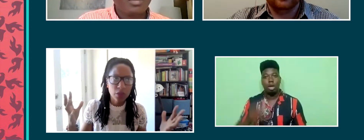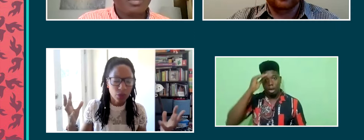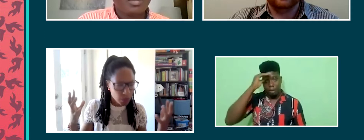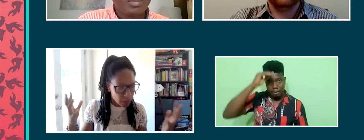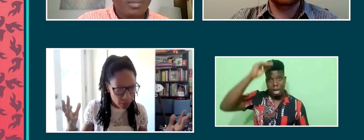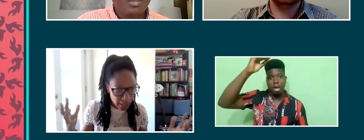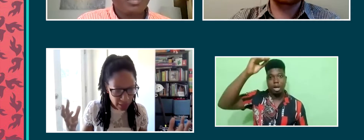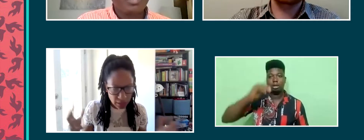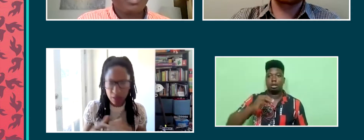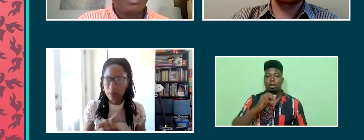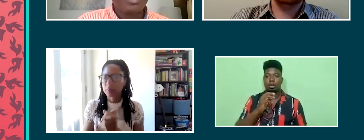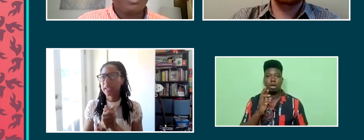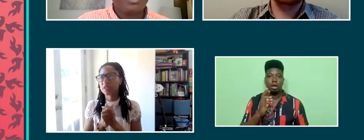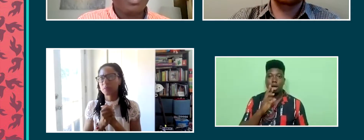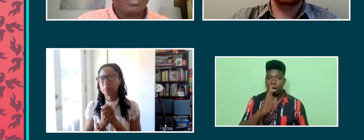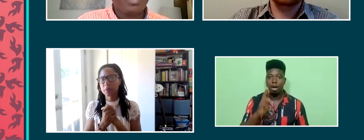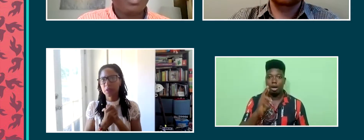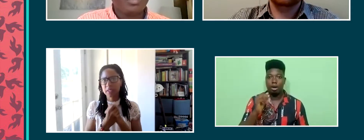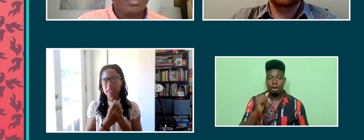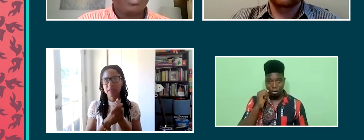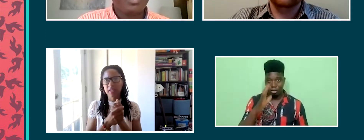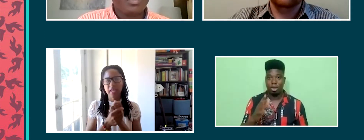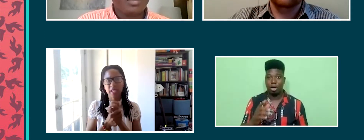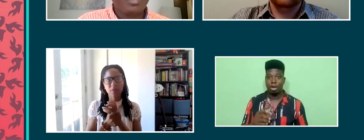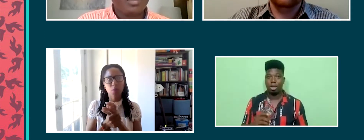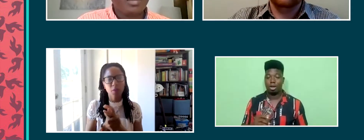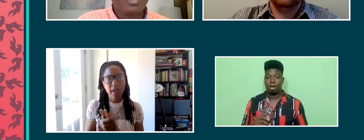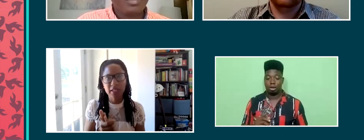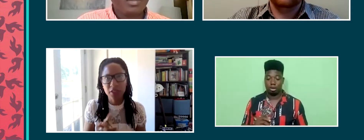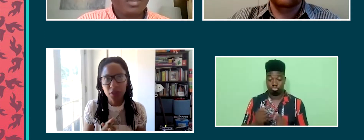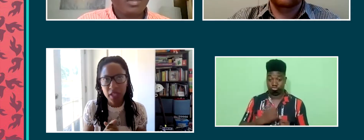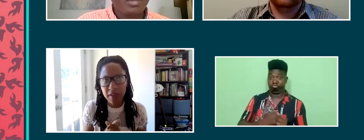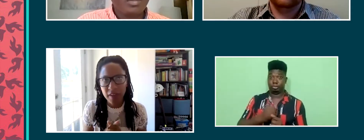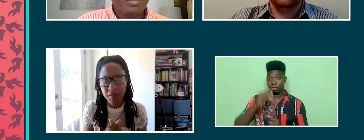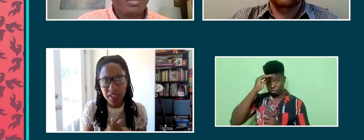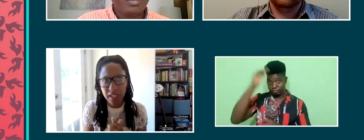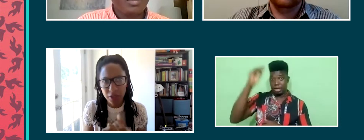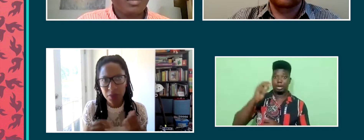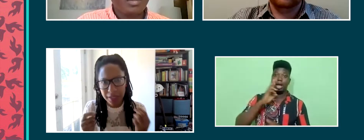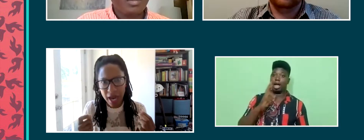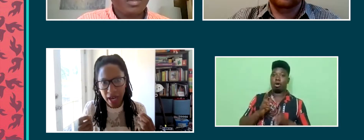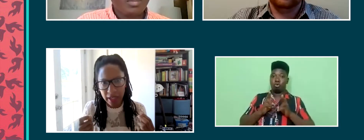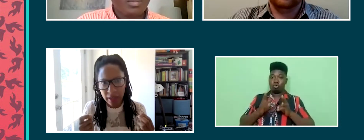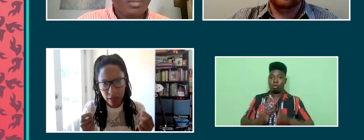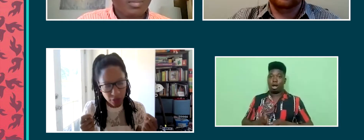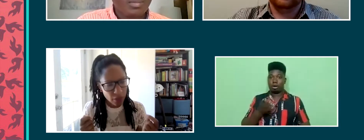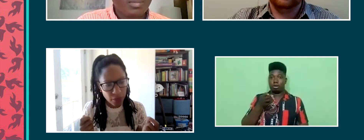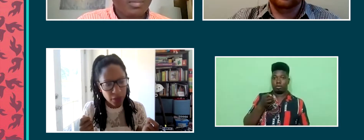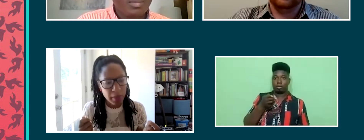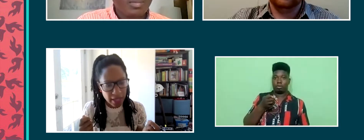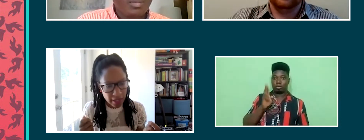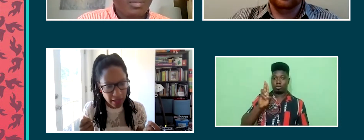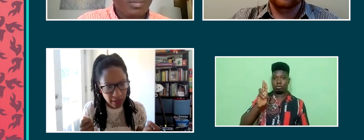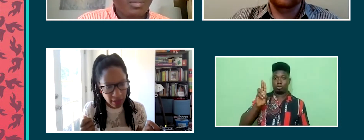humans too. What a great place for people to interrogate. In what ways in your life every day do you deny your